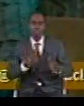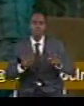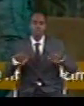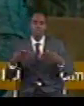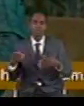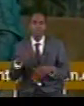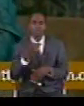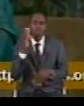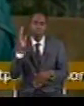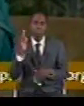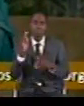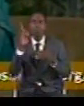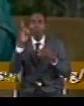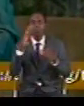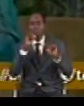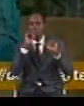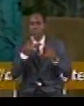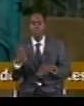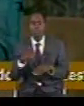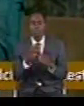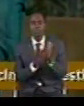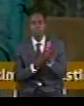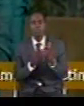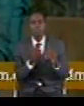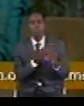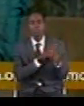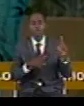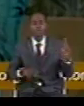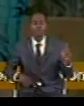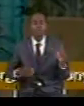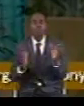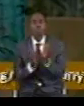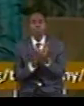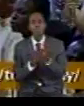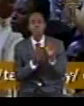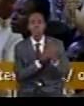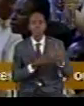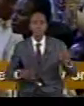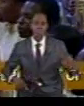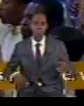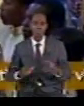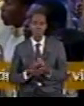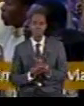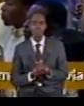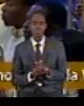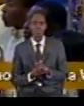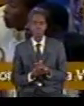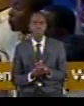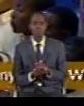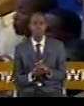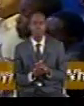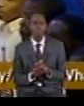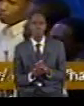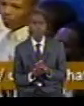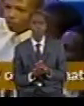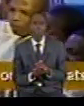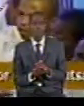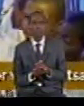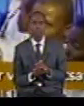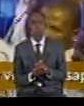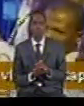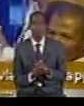you. Praise the Lord. Praise the Lord. I'm Brother Mark Igbodo, a medical